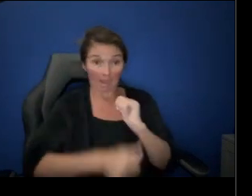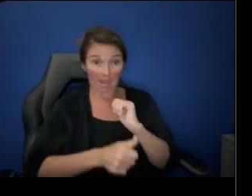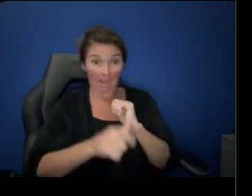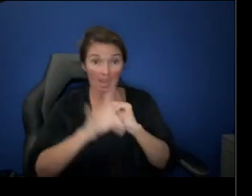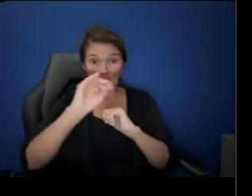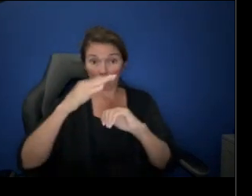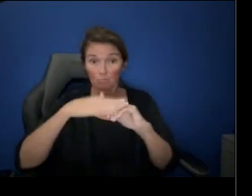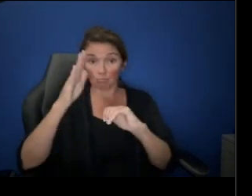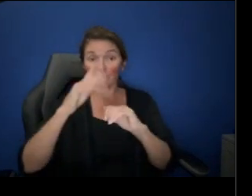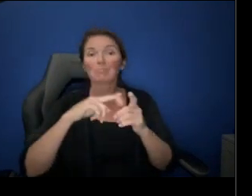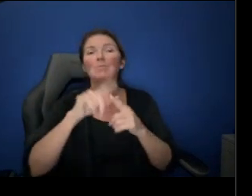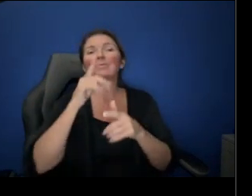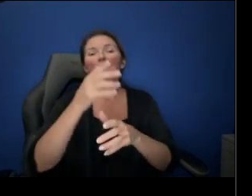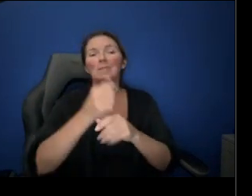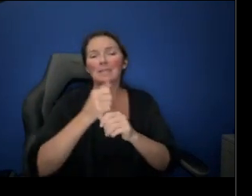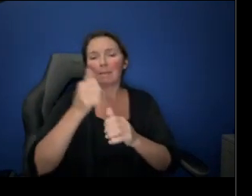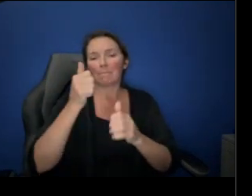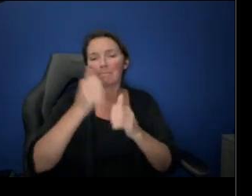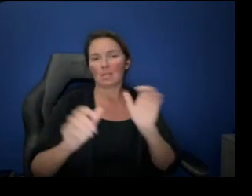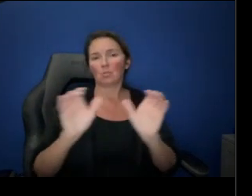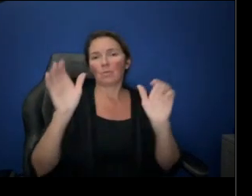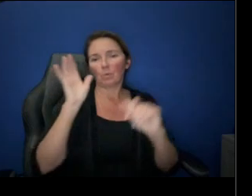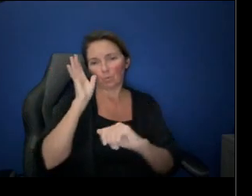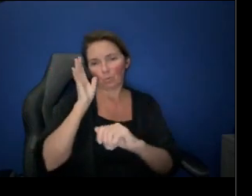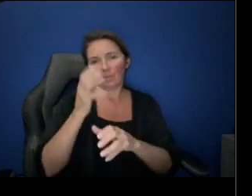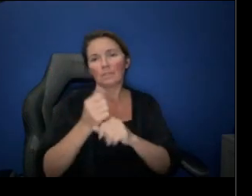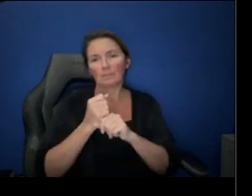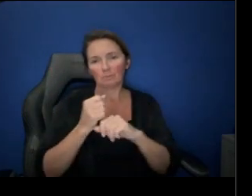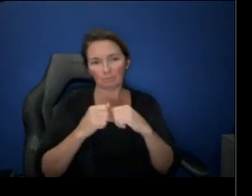will receive a passing certificate.